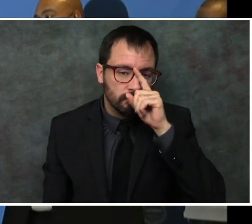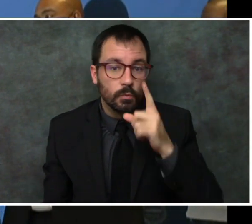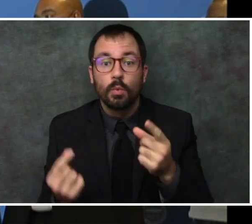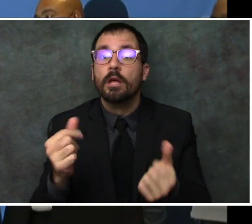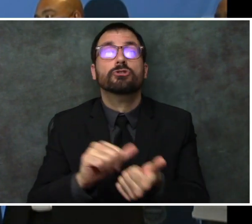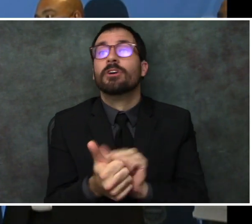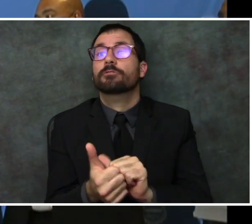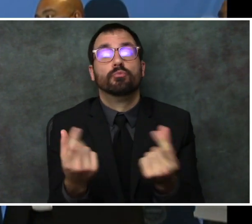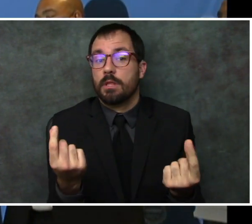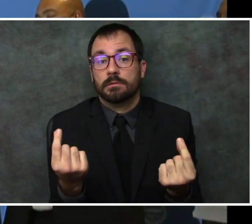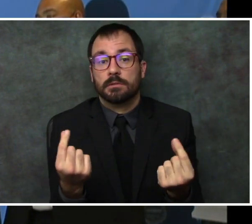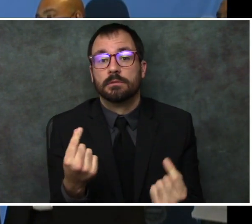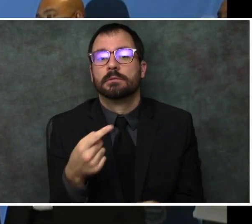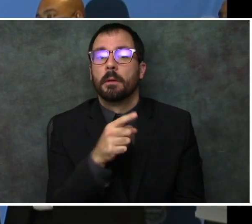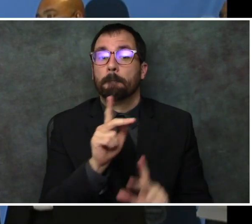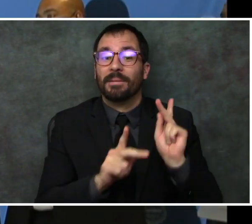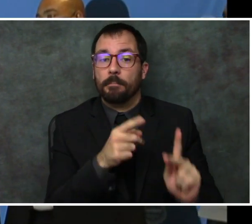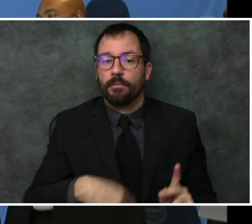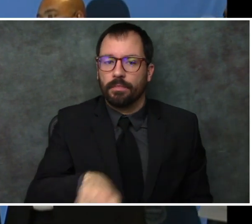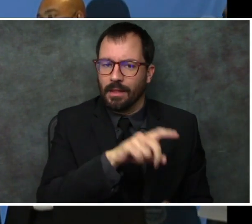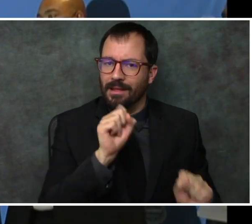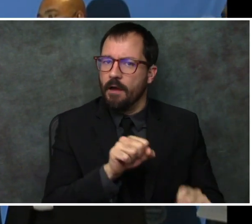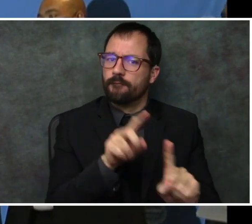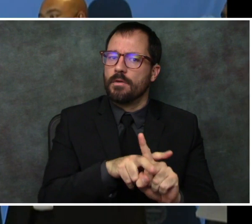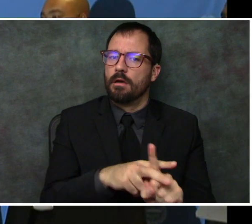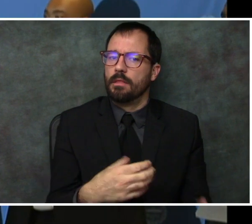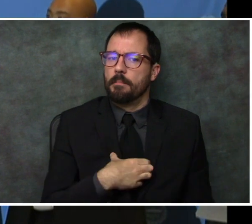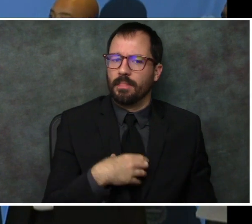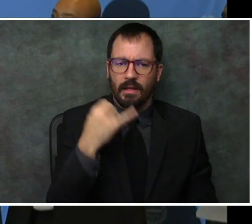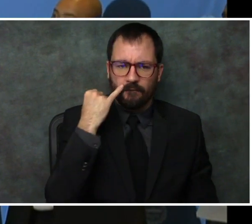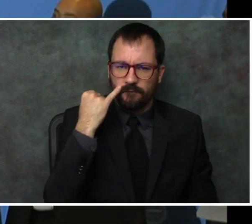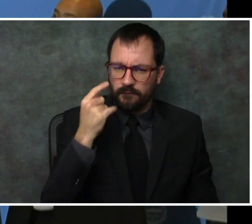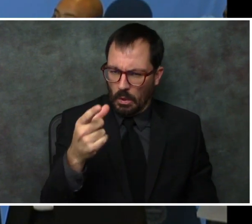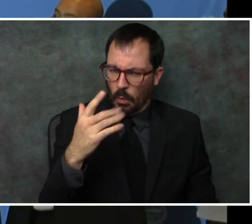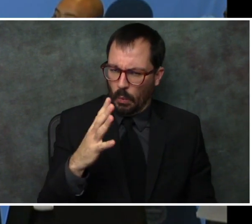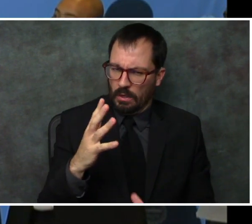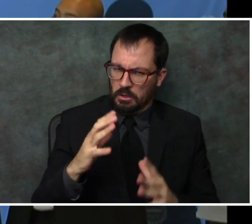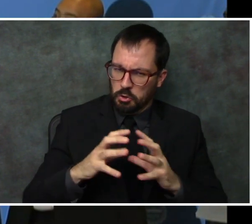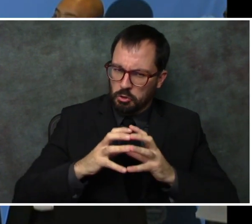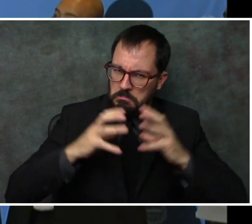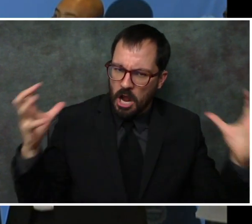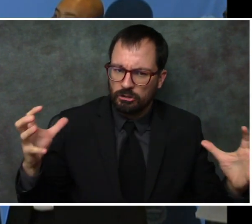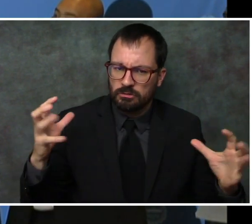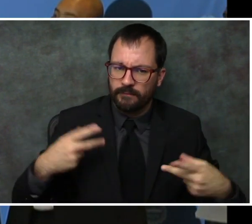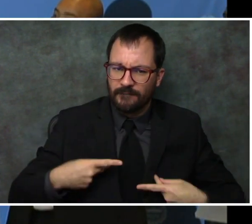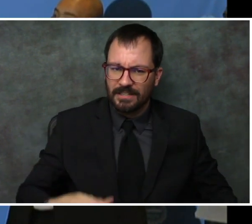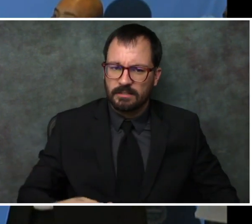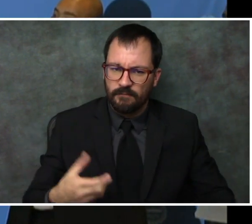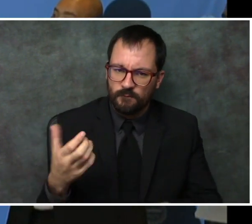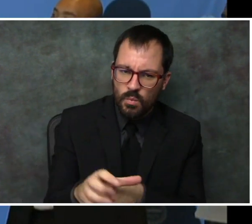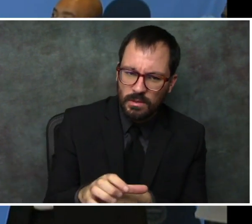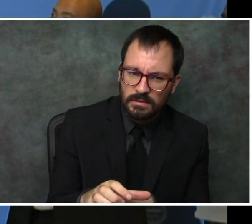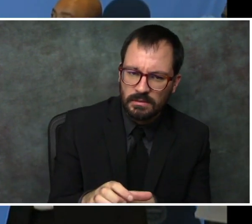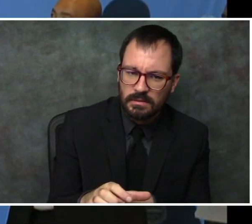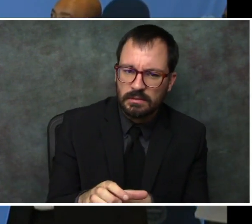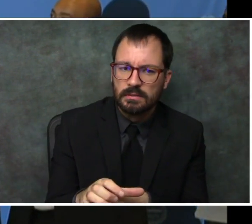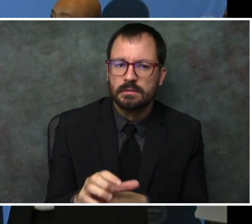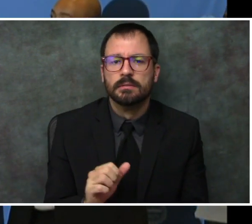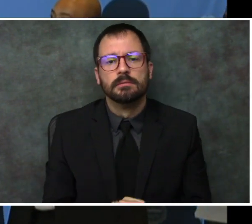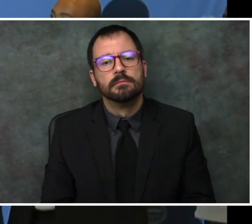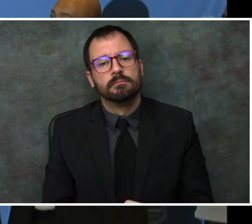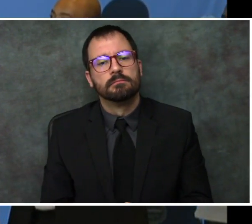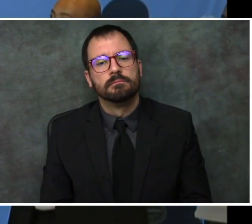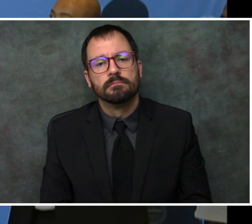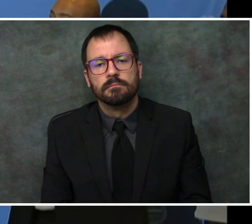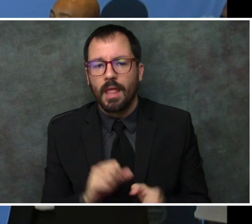in excessive use of force to have an opportunity to take that out, to know that they're going to have a process that's going to take no longer, I believe, than 90 days,